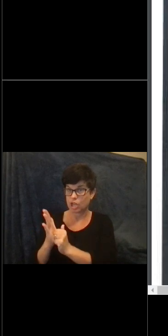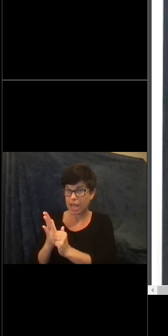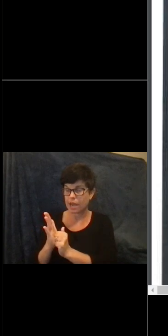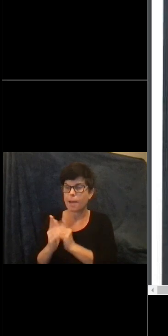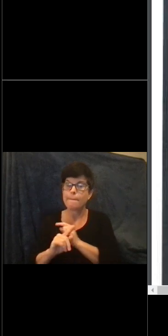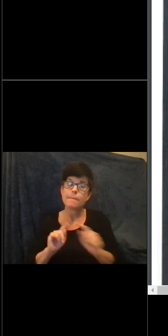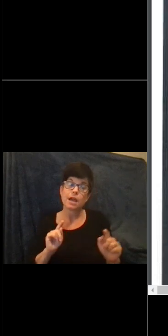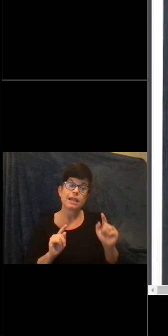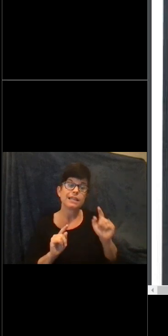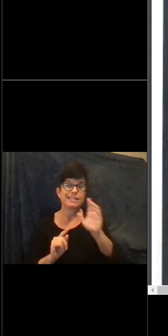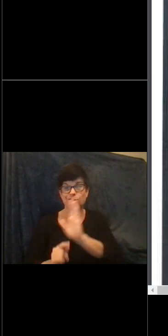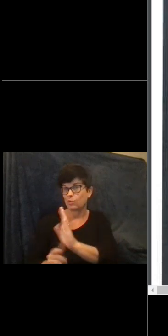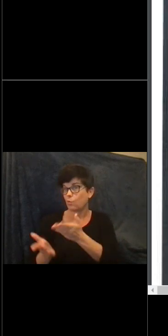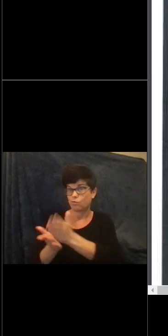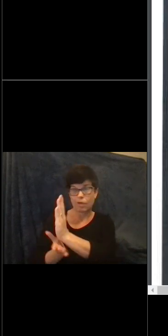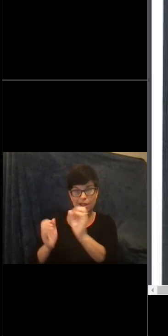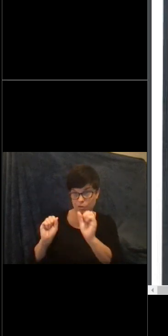But